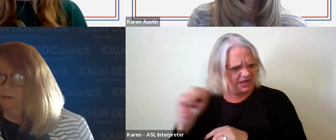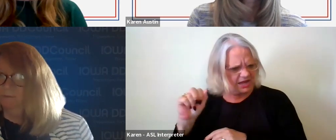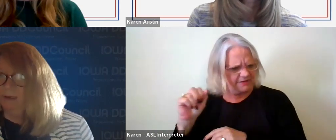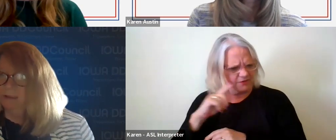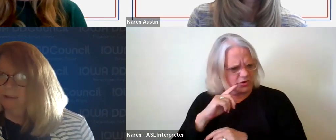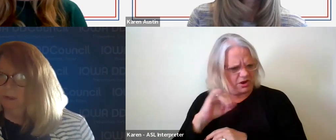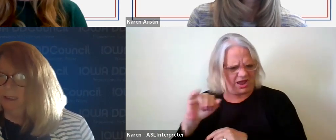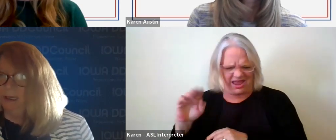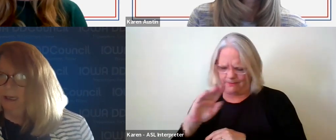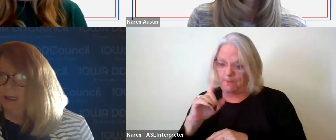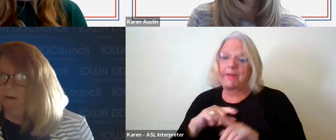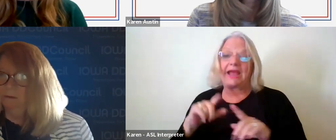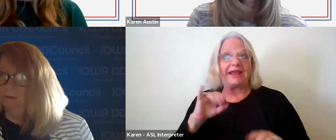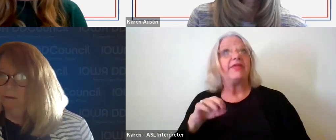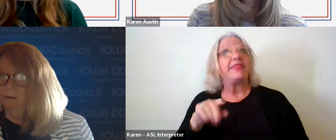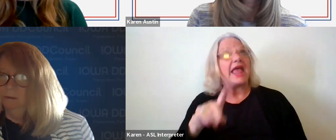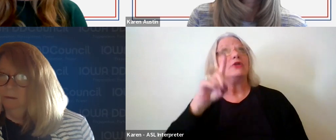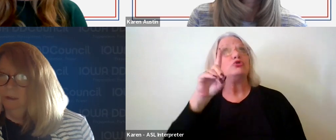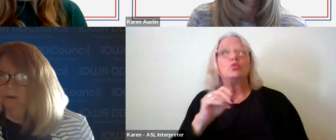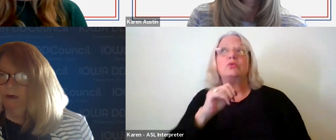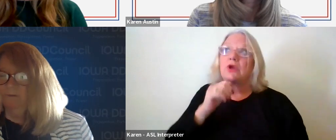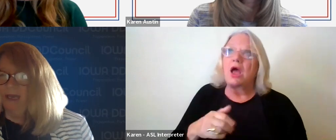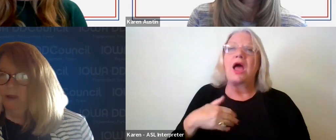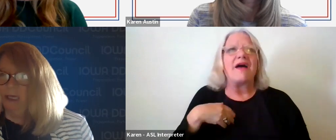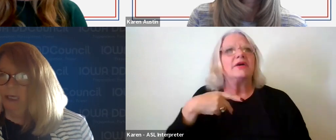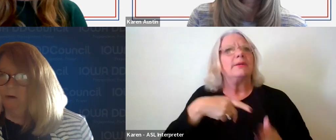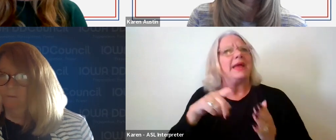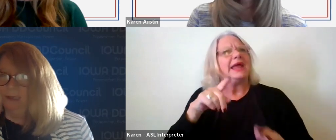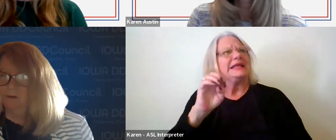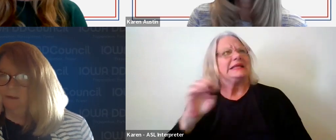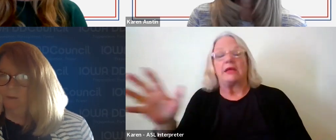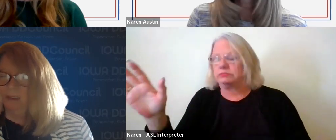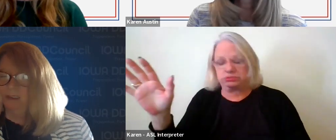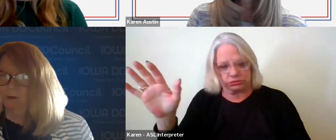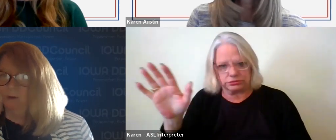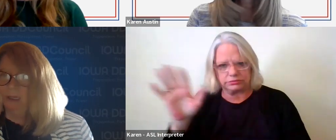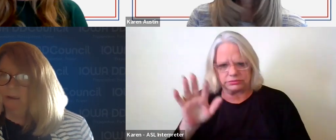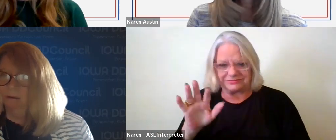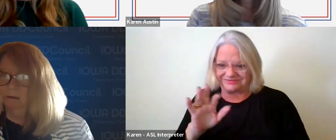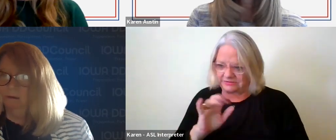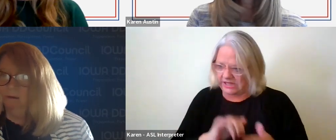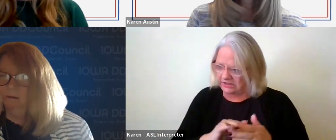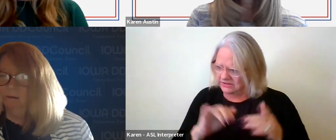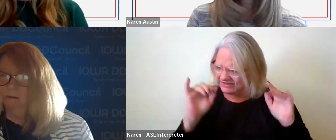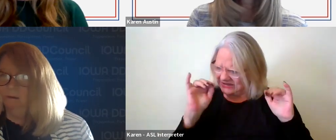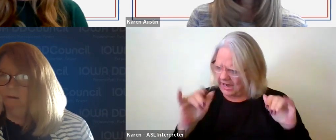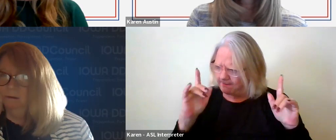could put those funds into an account. And they're wondering if that changed or if that's just the way it's always been.